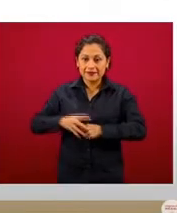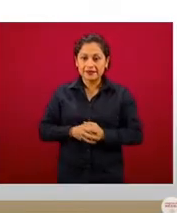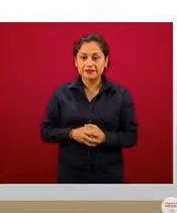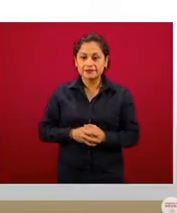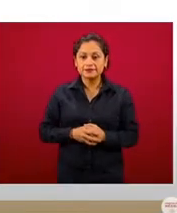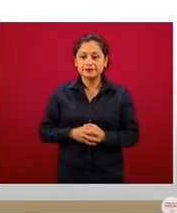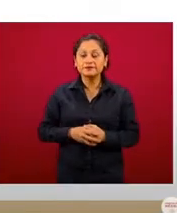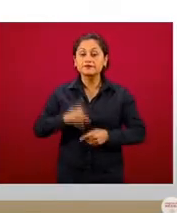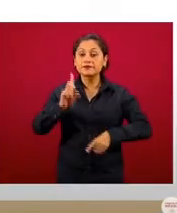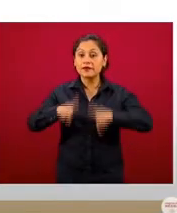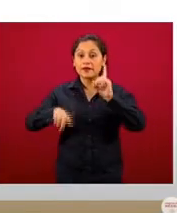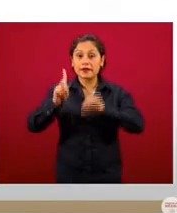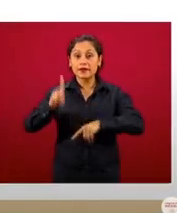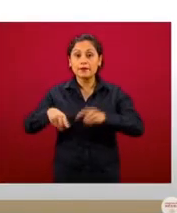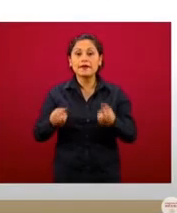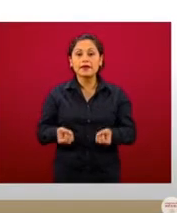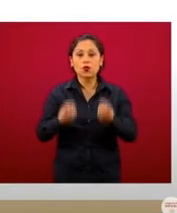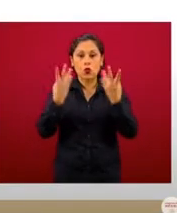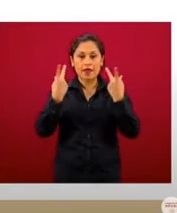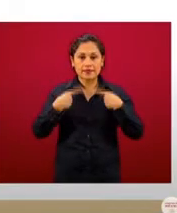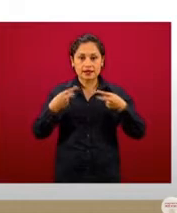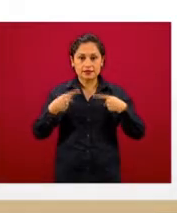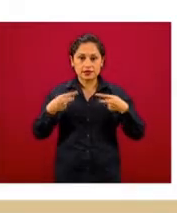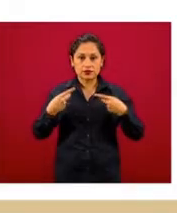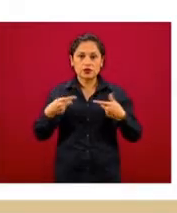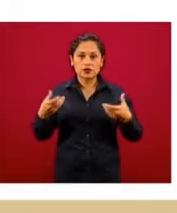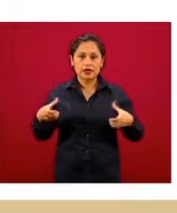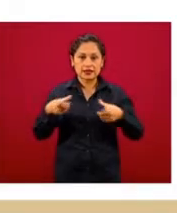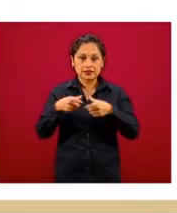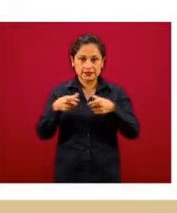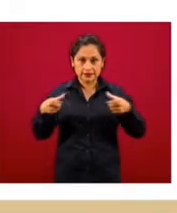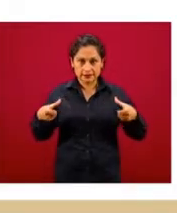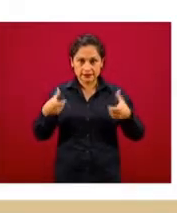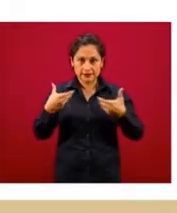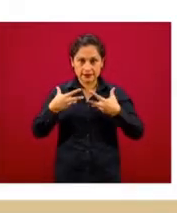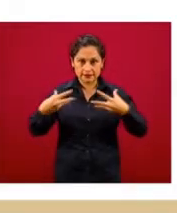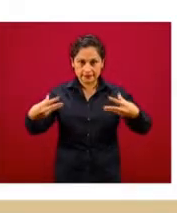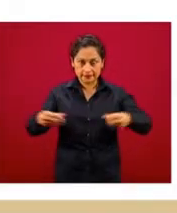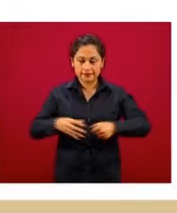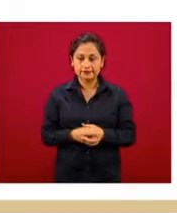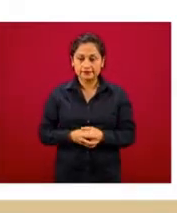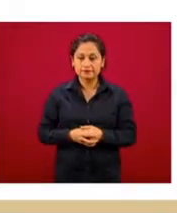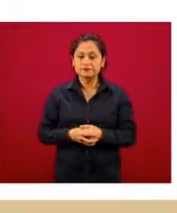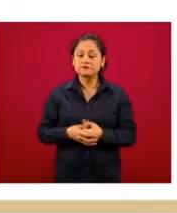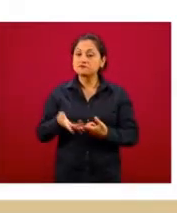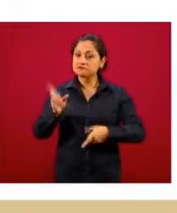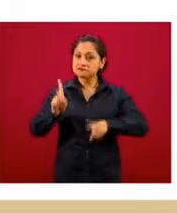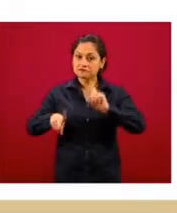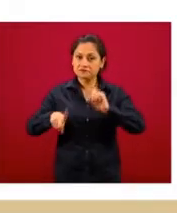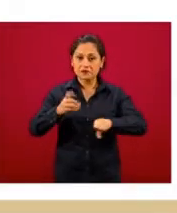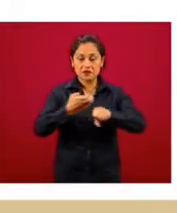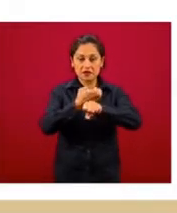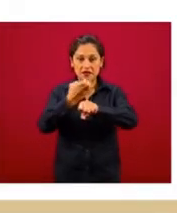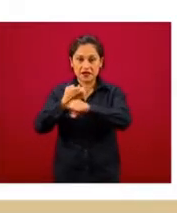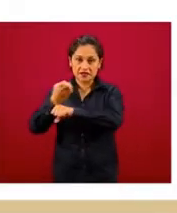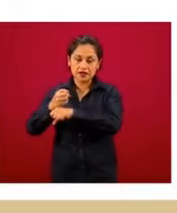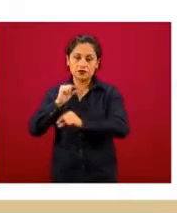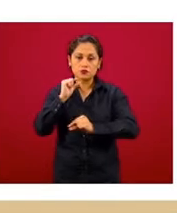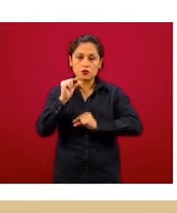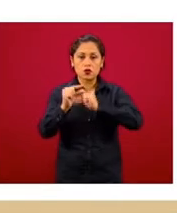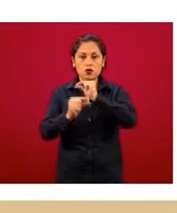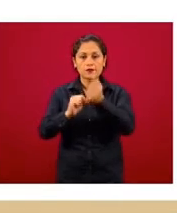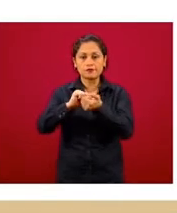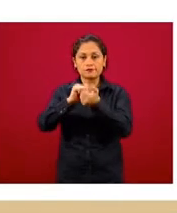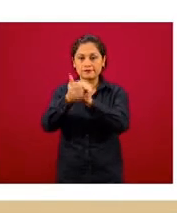the range of confirmed cases. Each state is colored in with